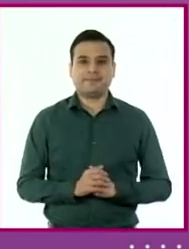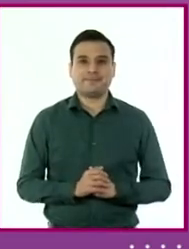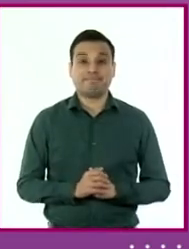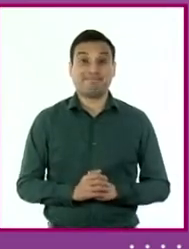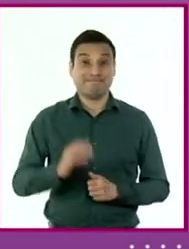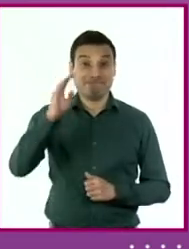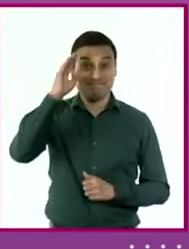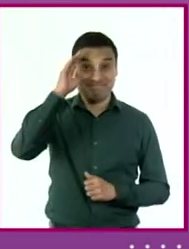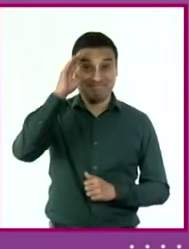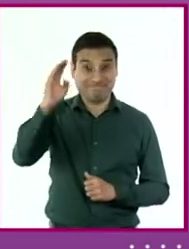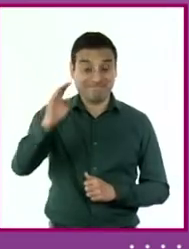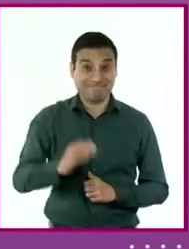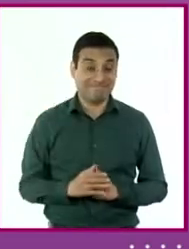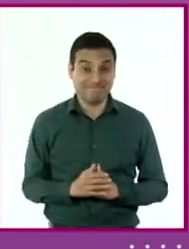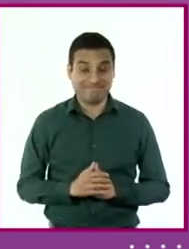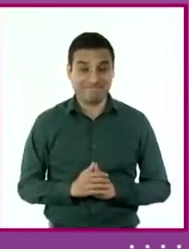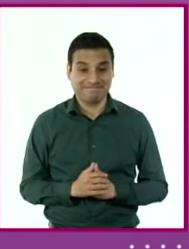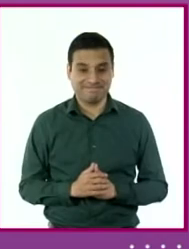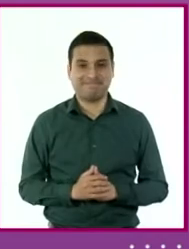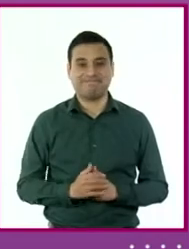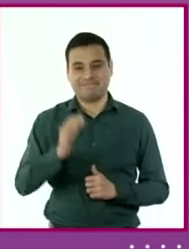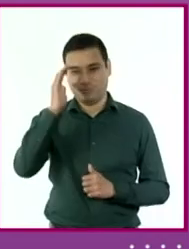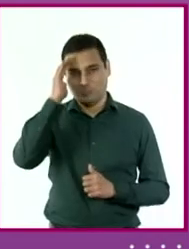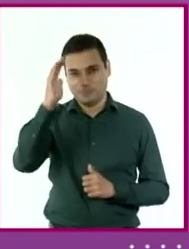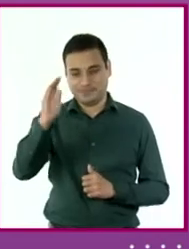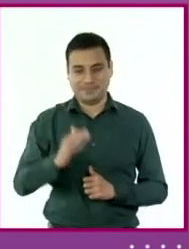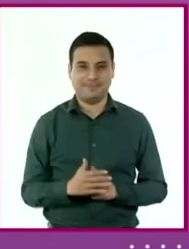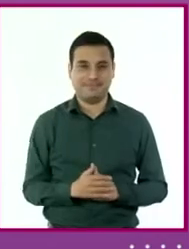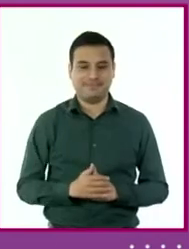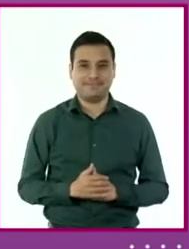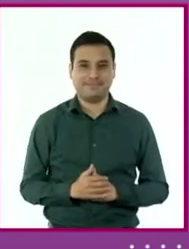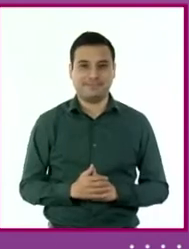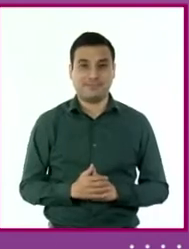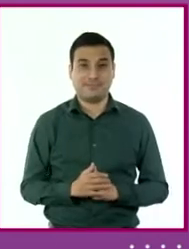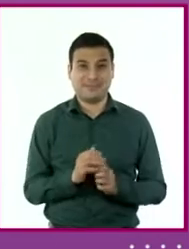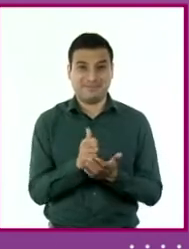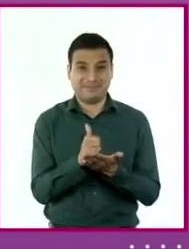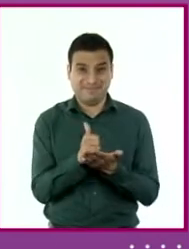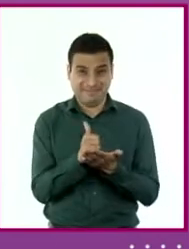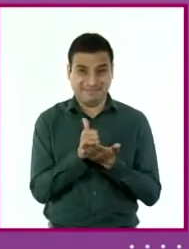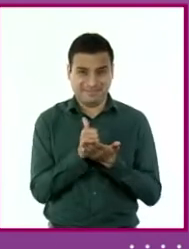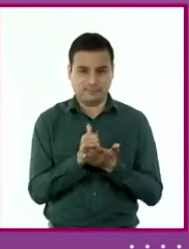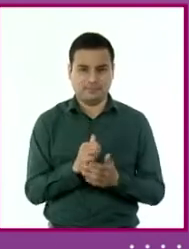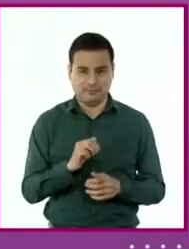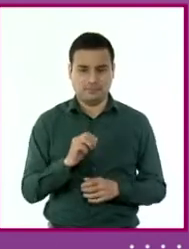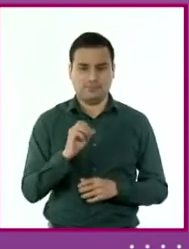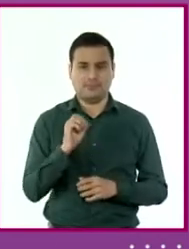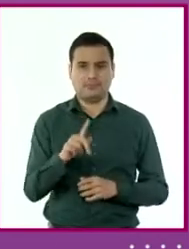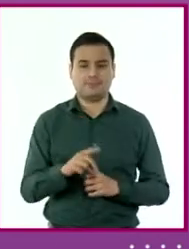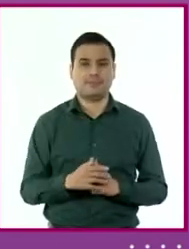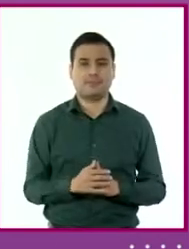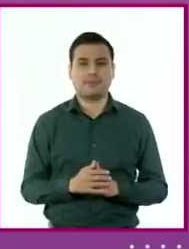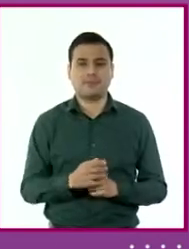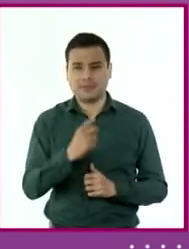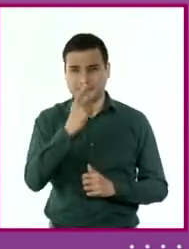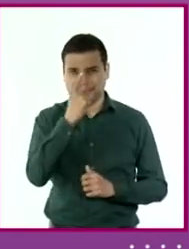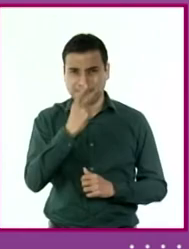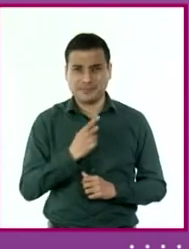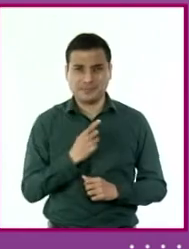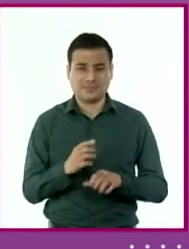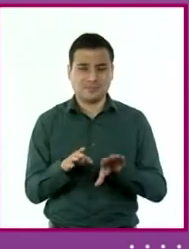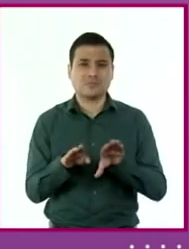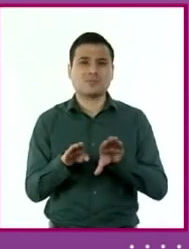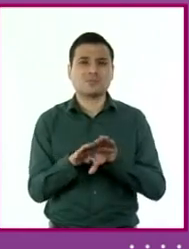Hi, Rose. Hi, Gabby. I need your help. Okay. Please, tell me, how